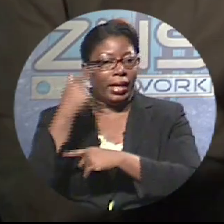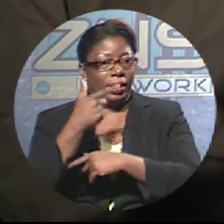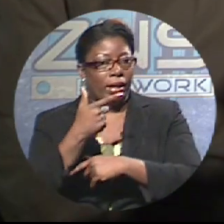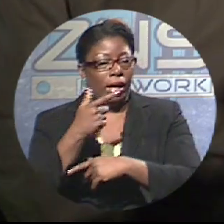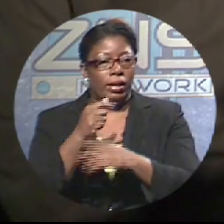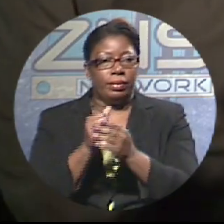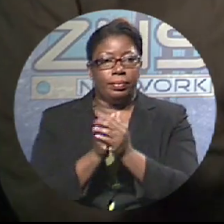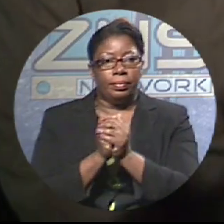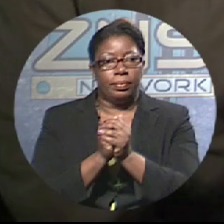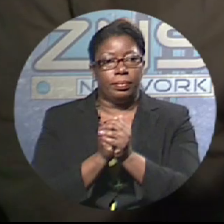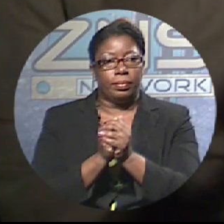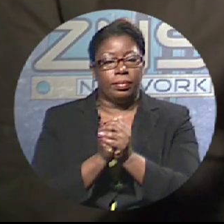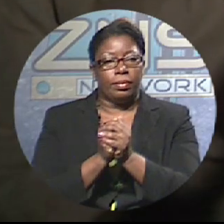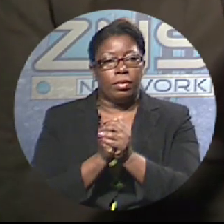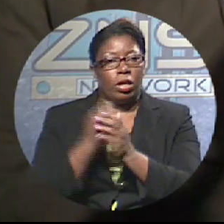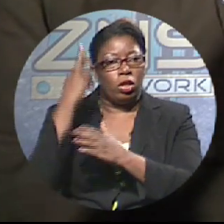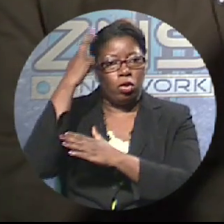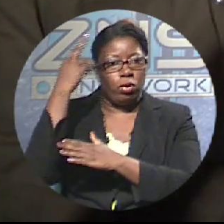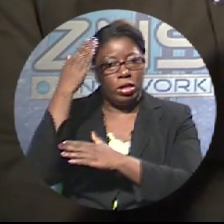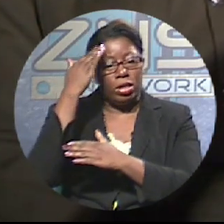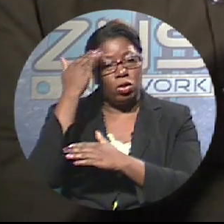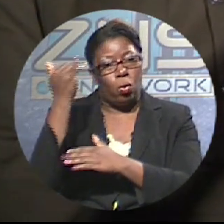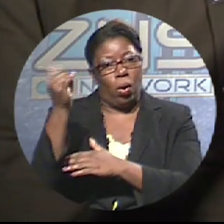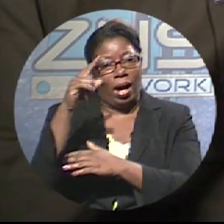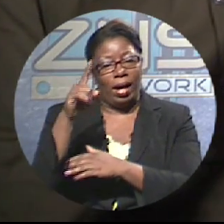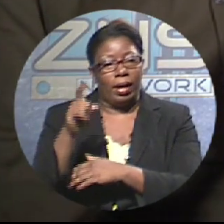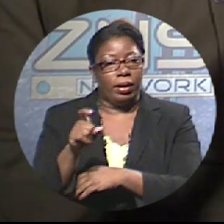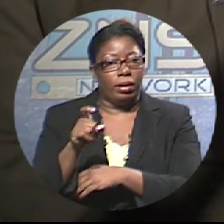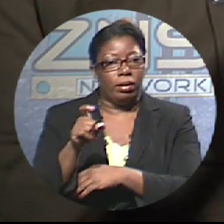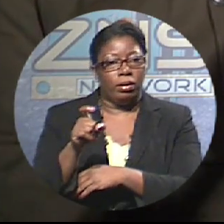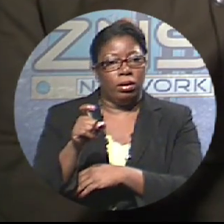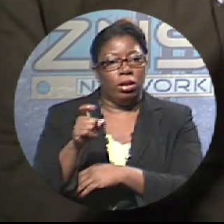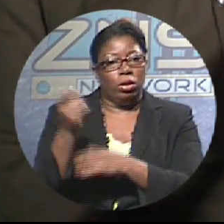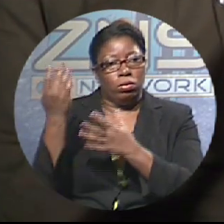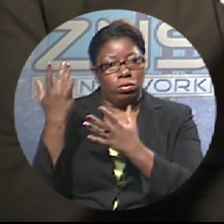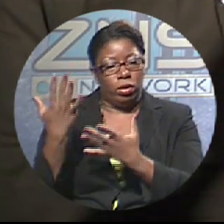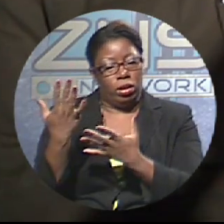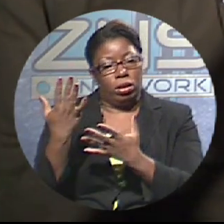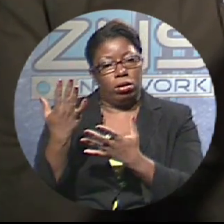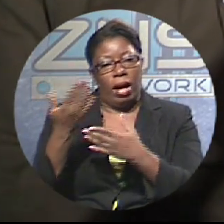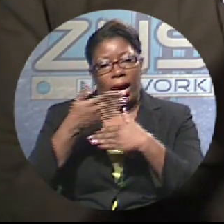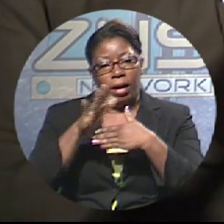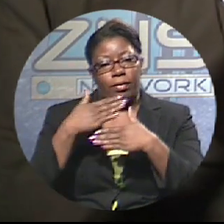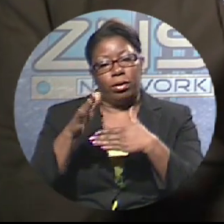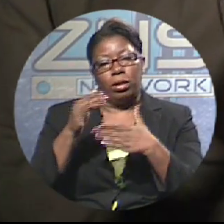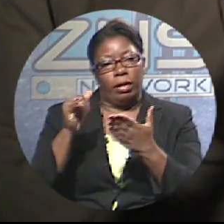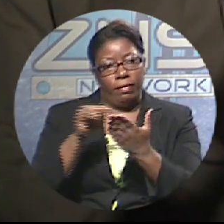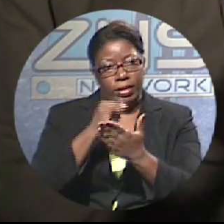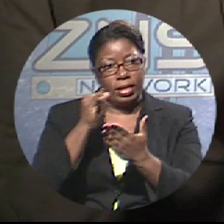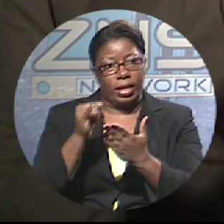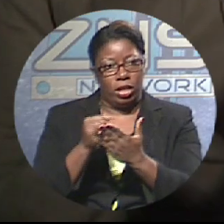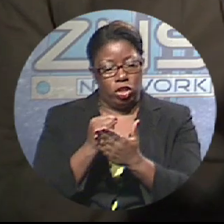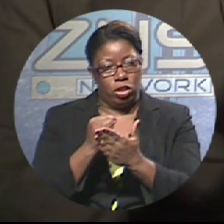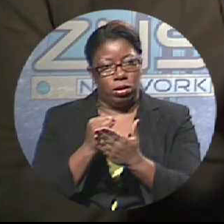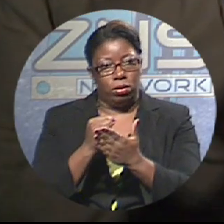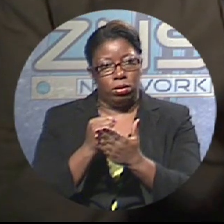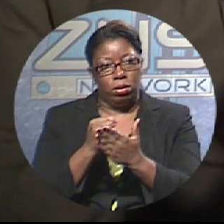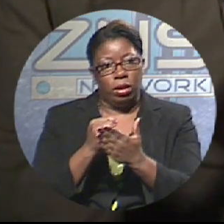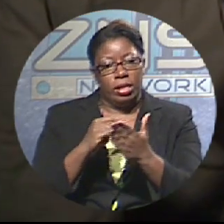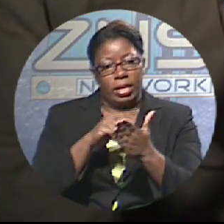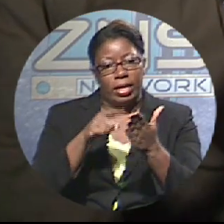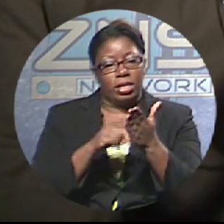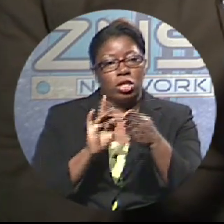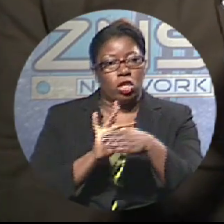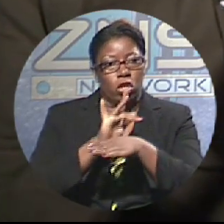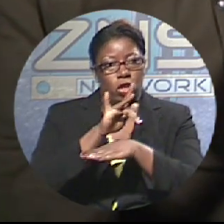The circumstances and further details are pending the outcome of our investigation. As you can imagine, this is very